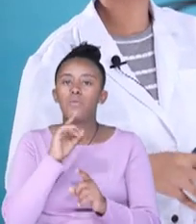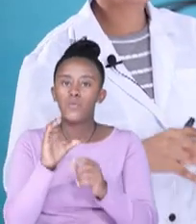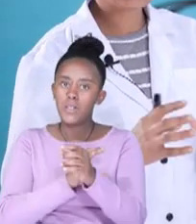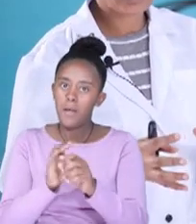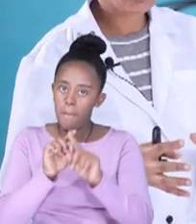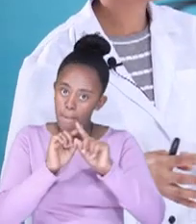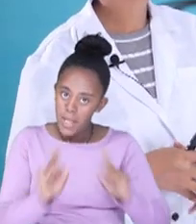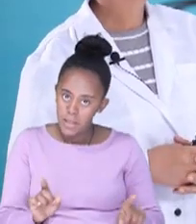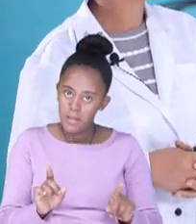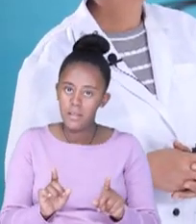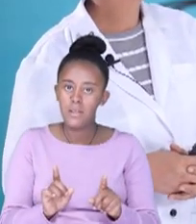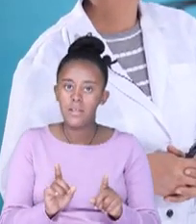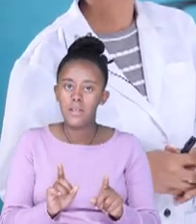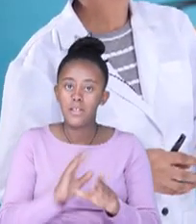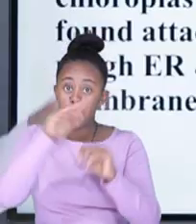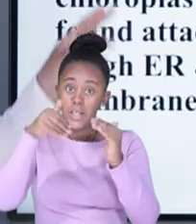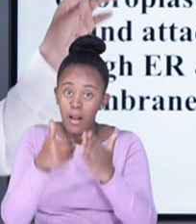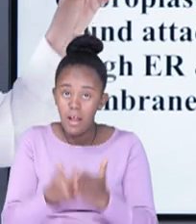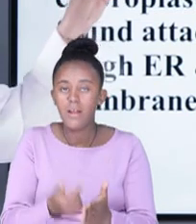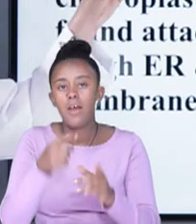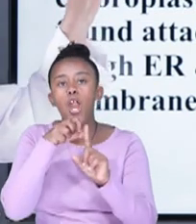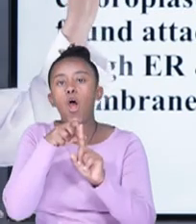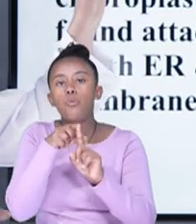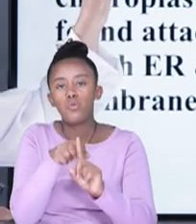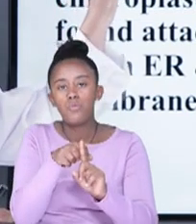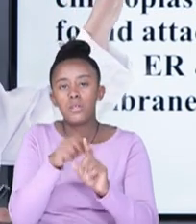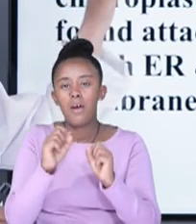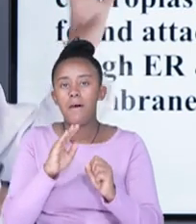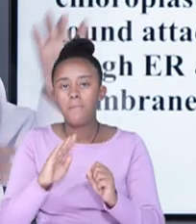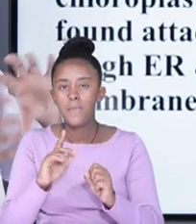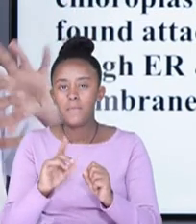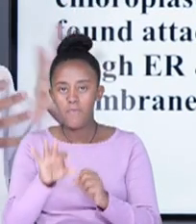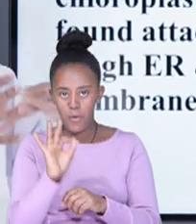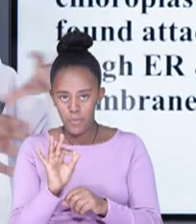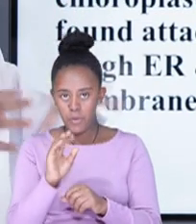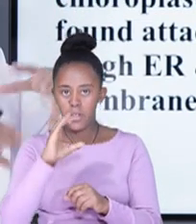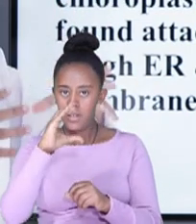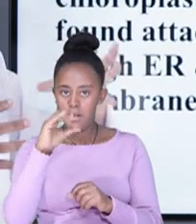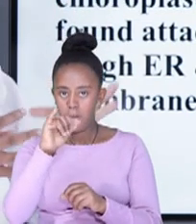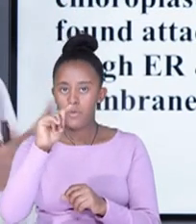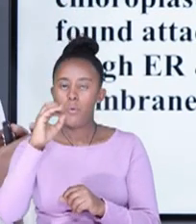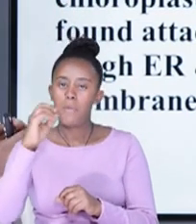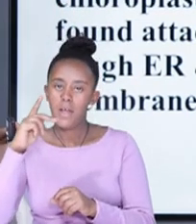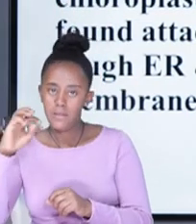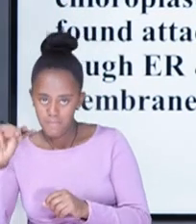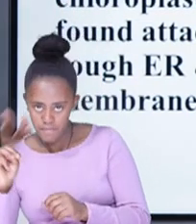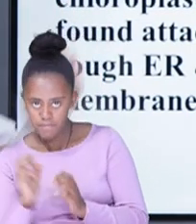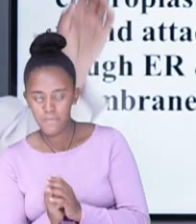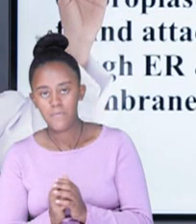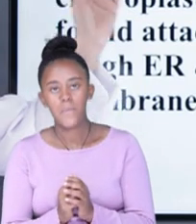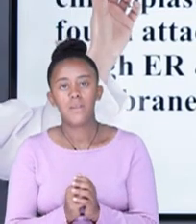but generally ribosomes can be found in the cytoplasm. Simply, they can be found in the